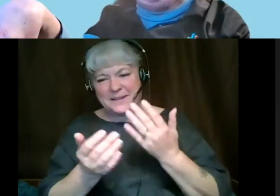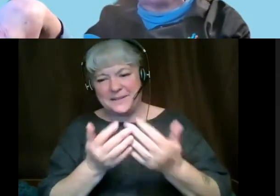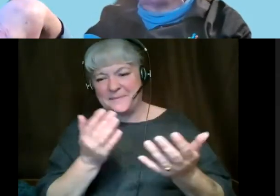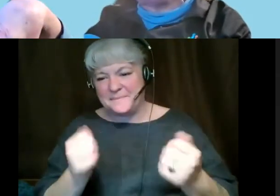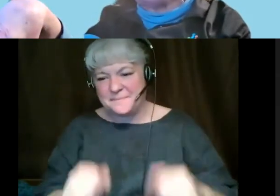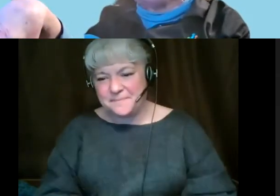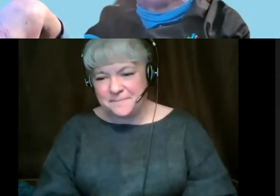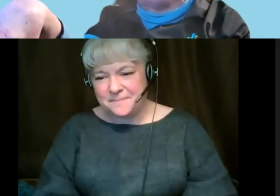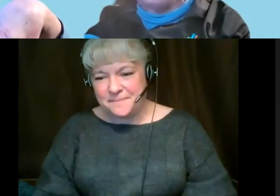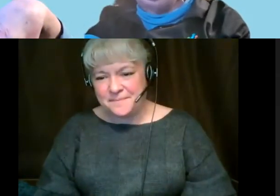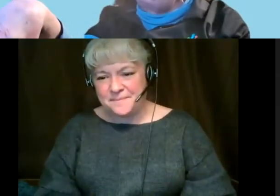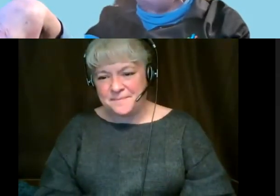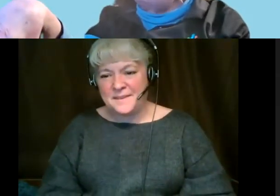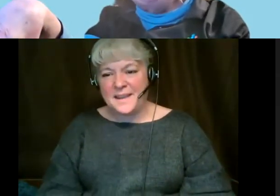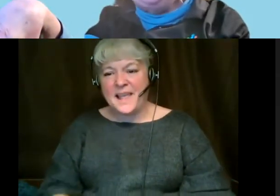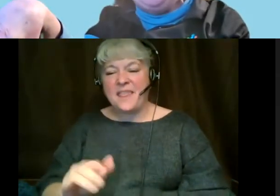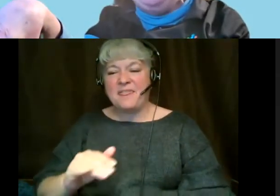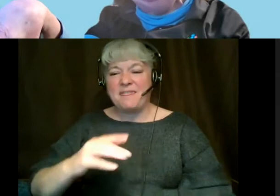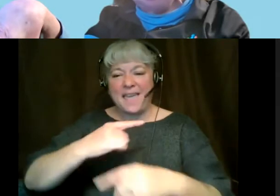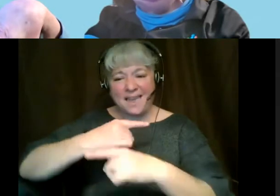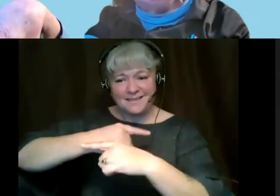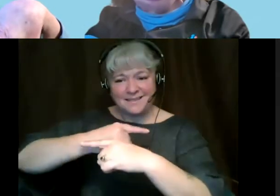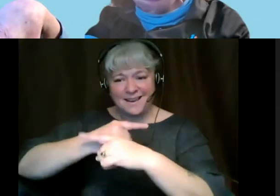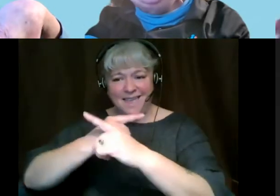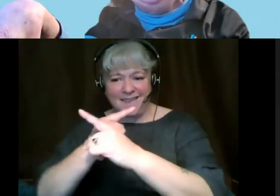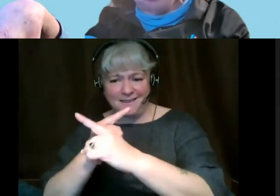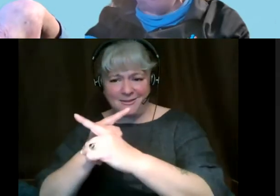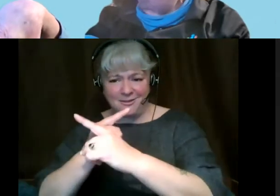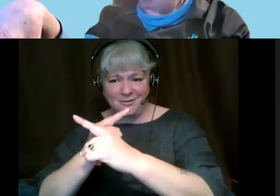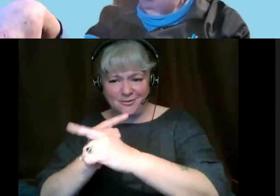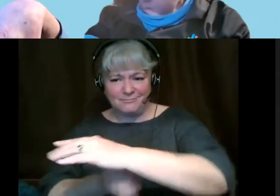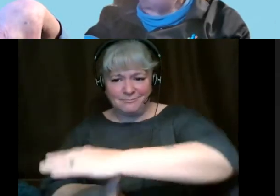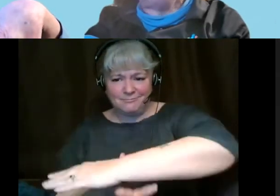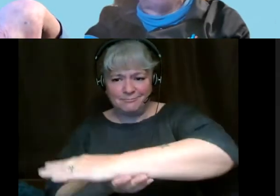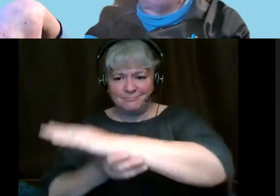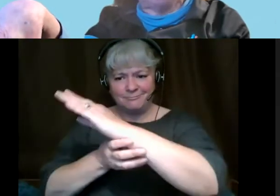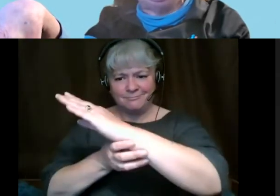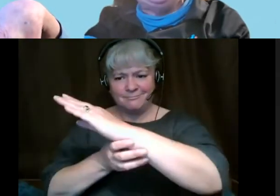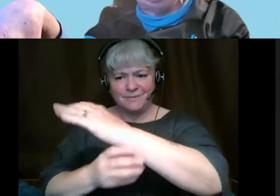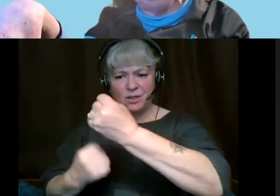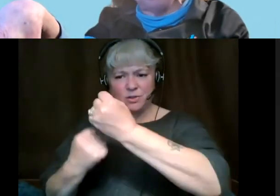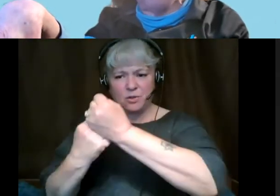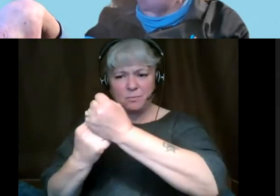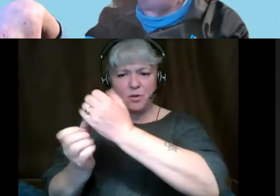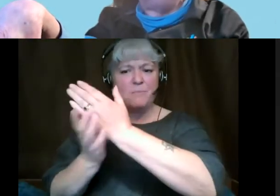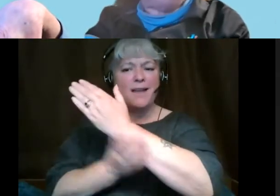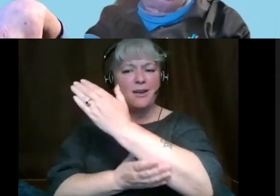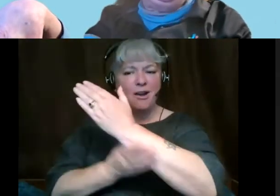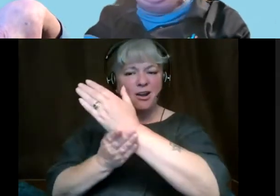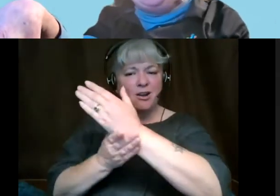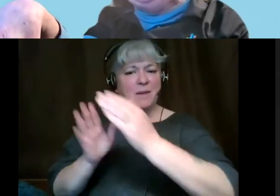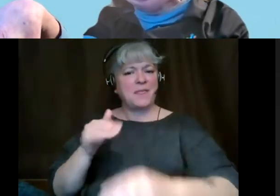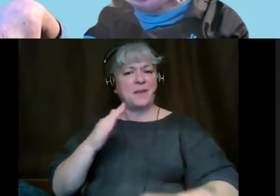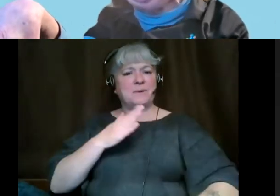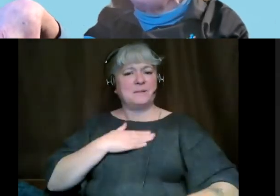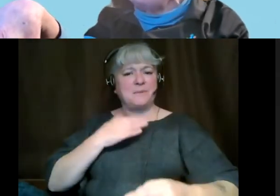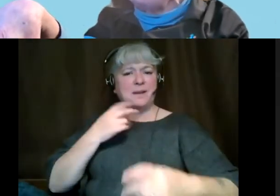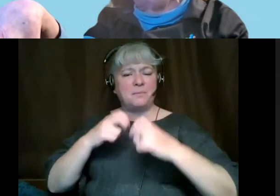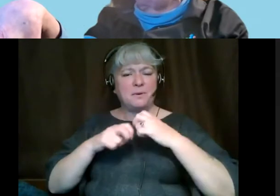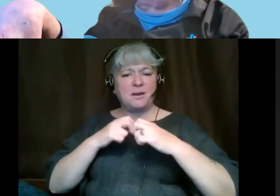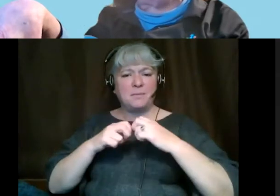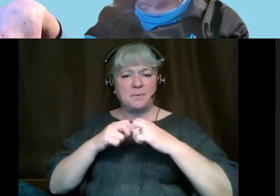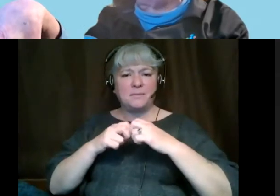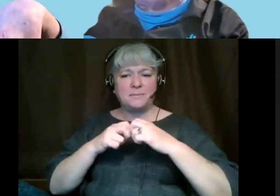the angle of it, I hold my arm up and that was my problem. And I